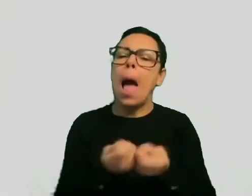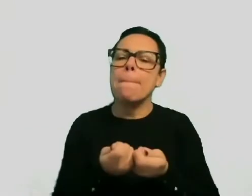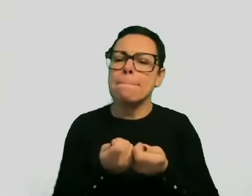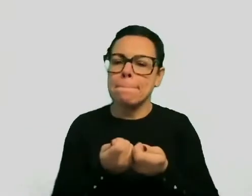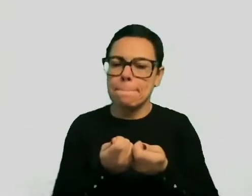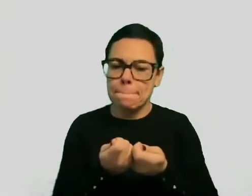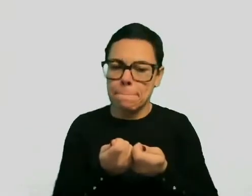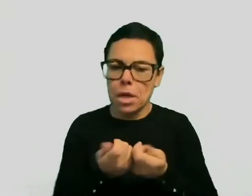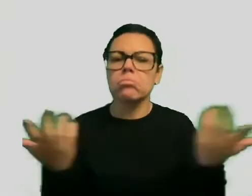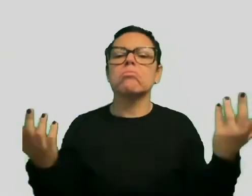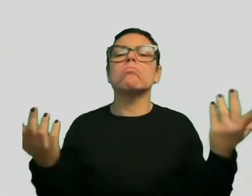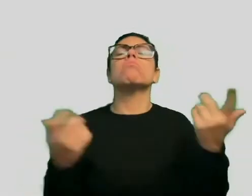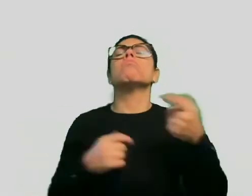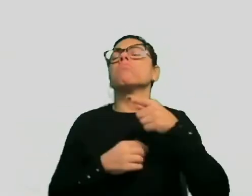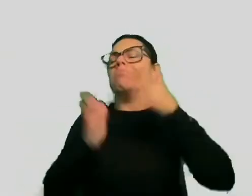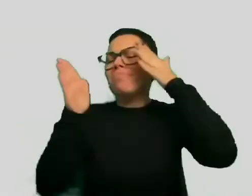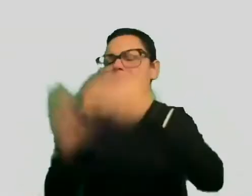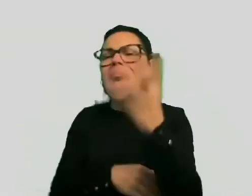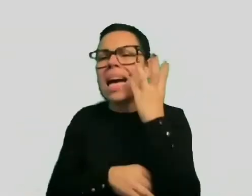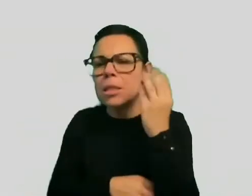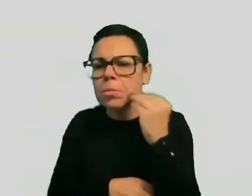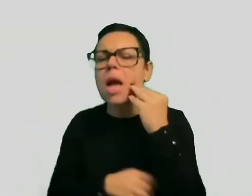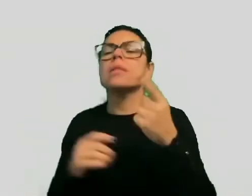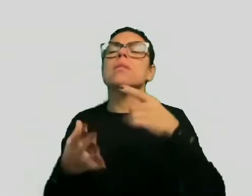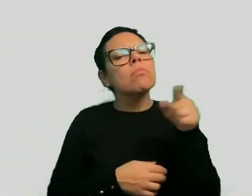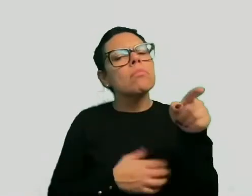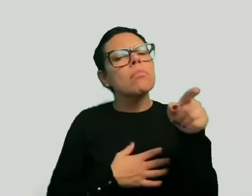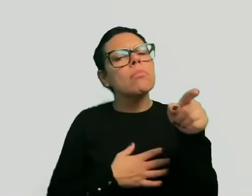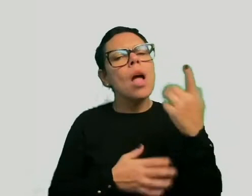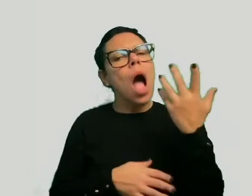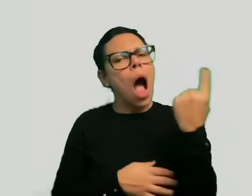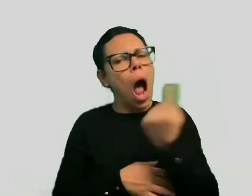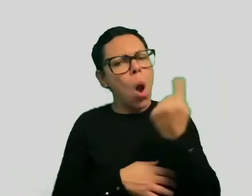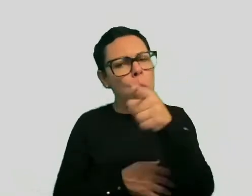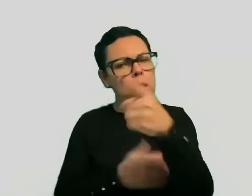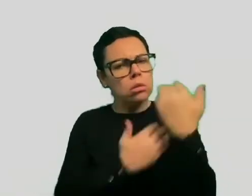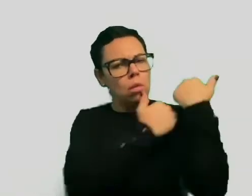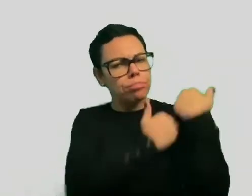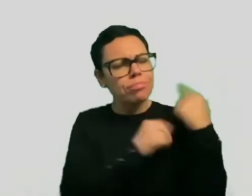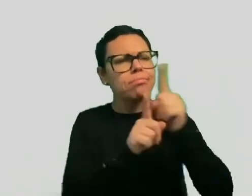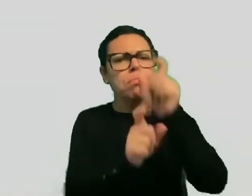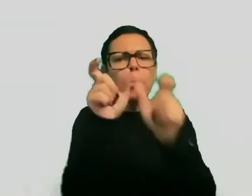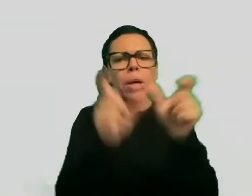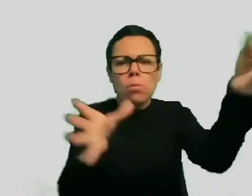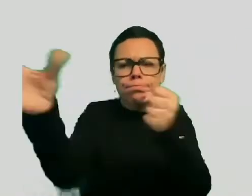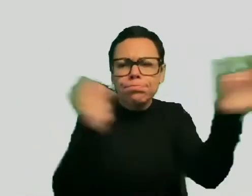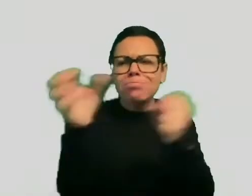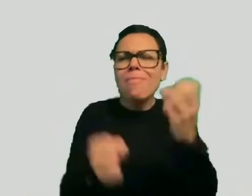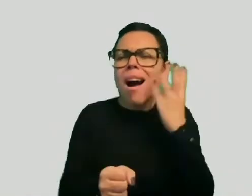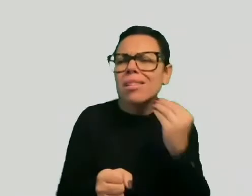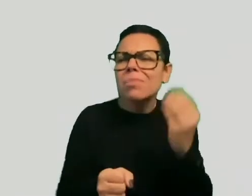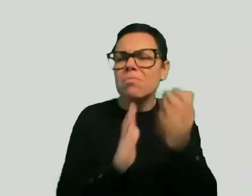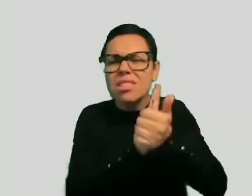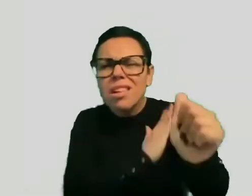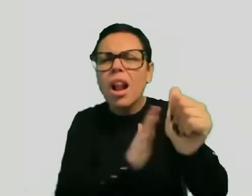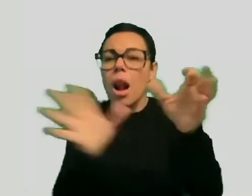but I try to be a legal expert on public procurement 14 years. The international coordinator and advisor at the Swedish Gender